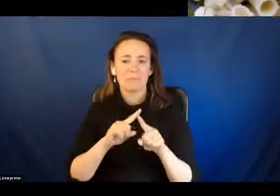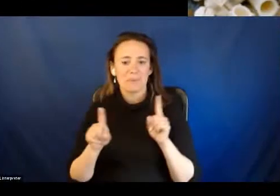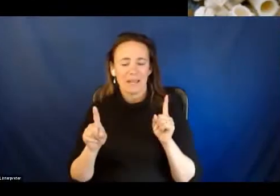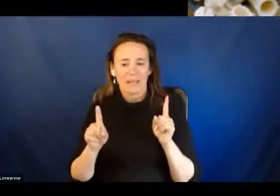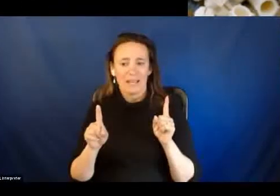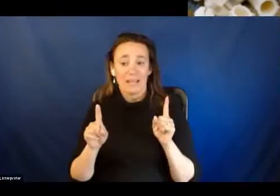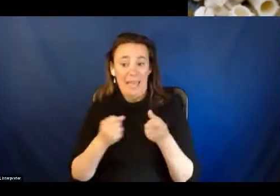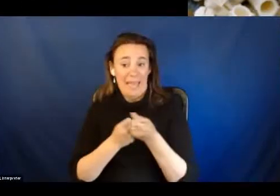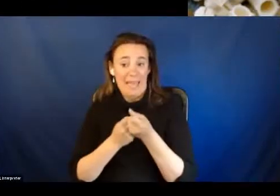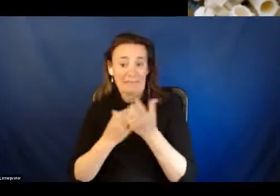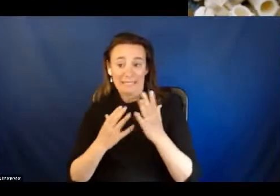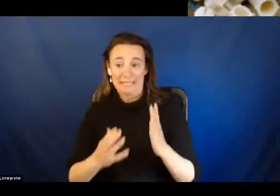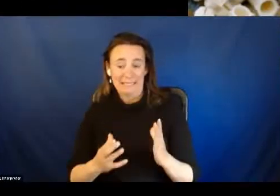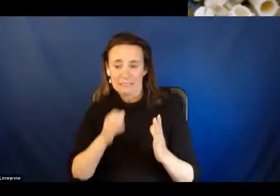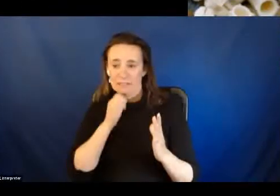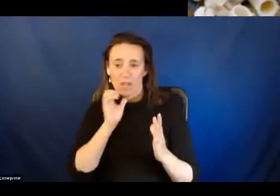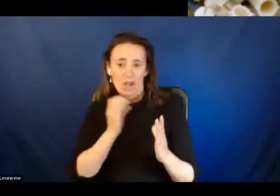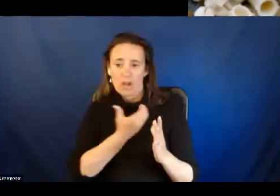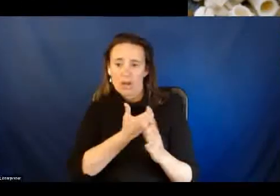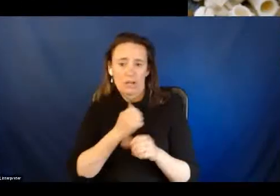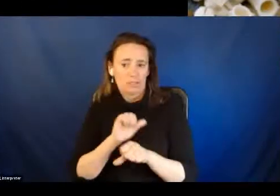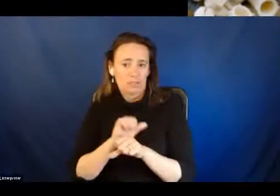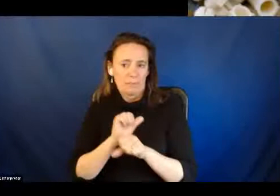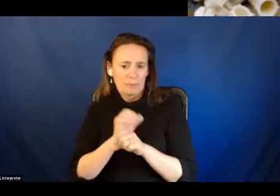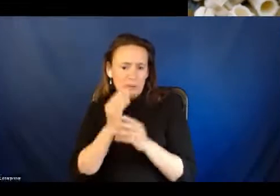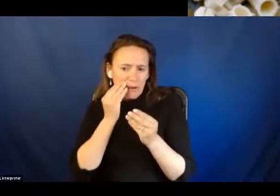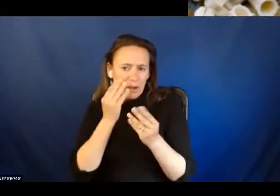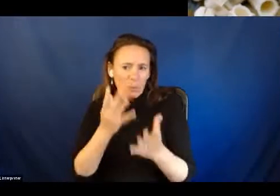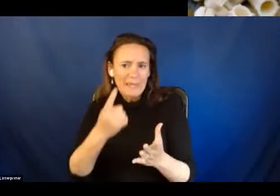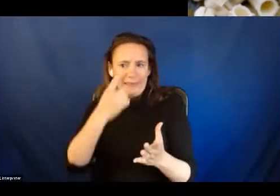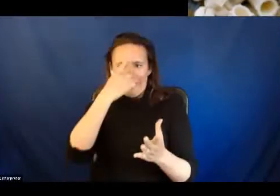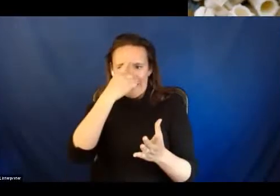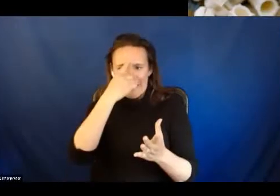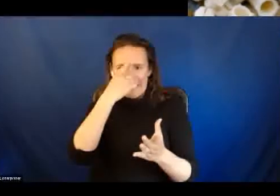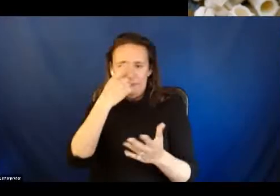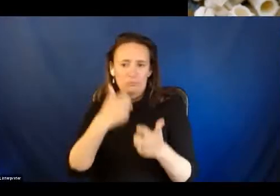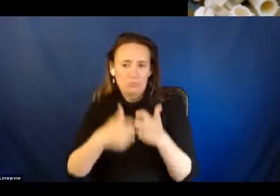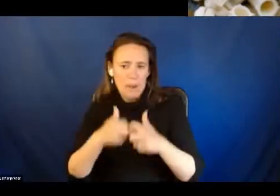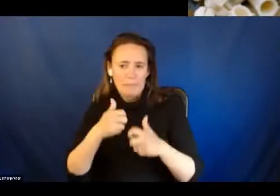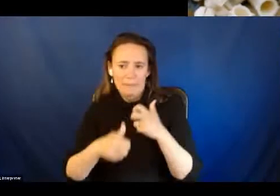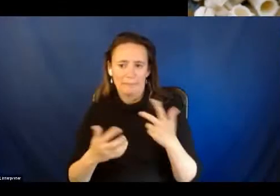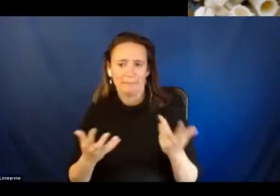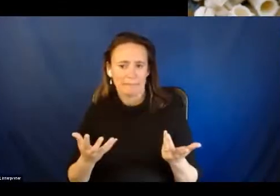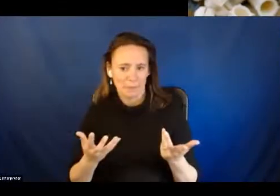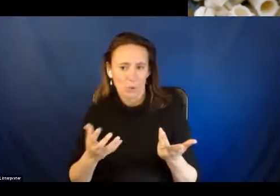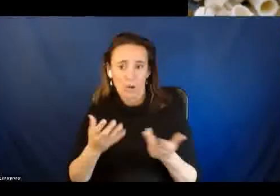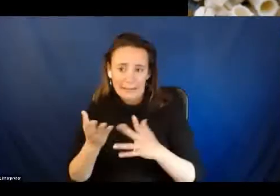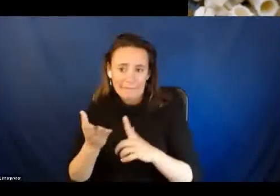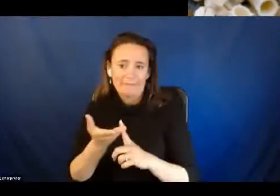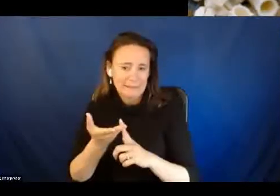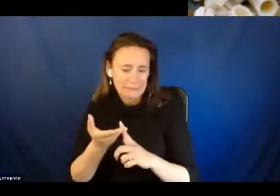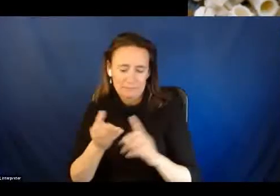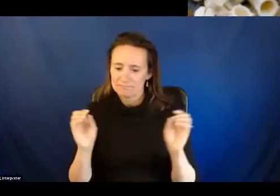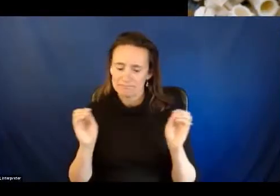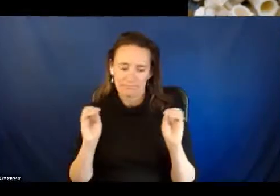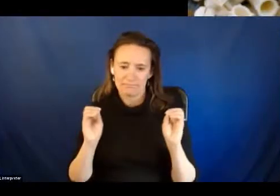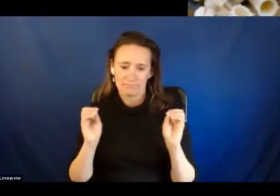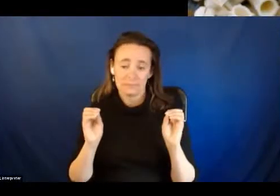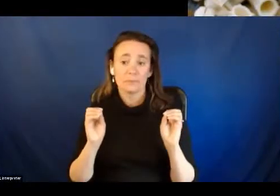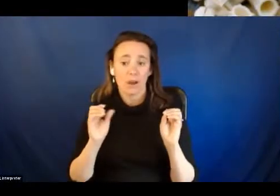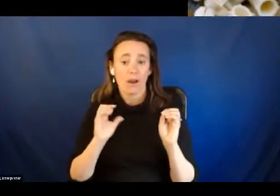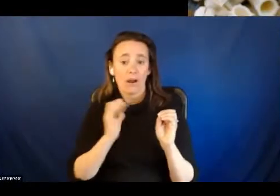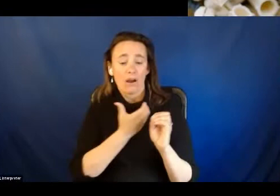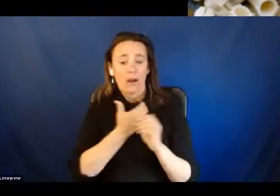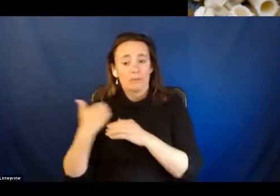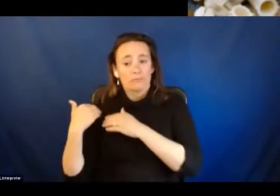tell survivors what we think the problem is or convince them of what we think the problem is. Our job is to listen and to